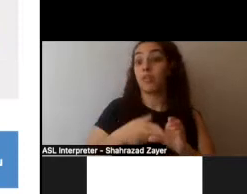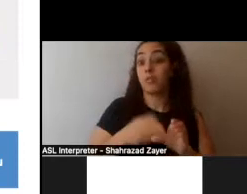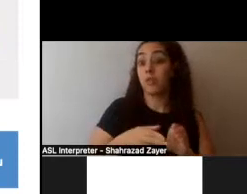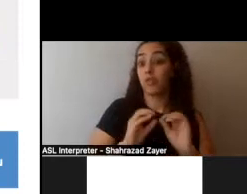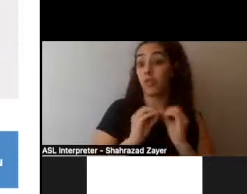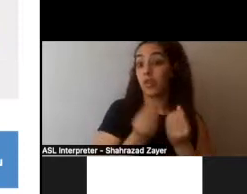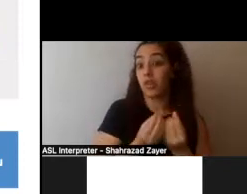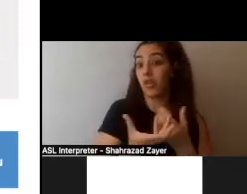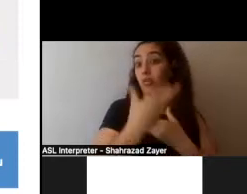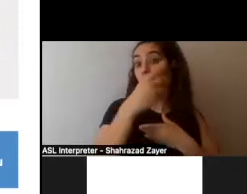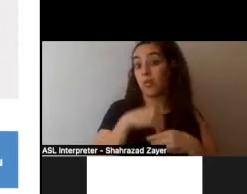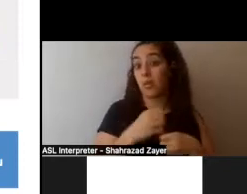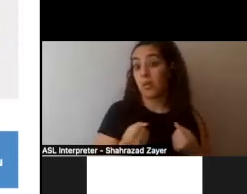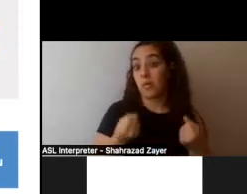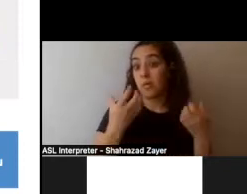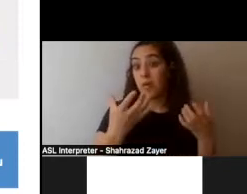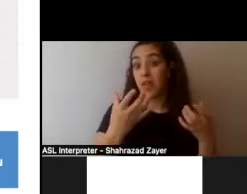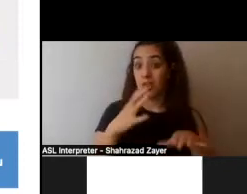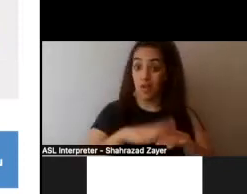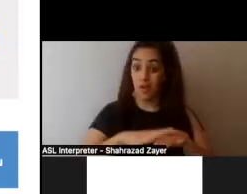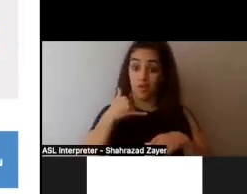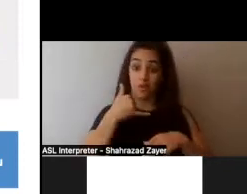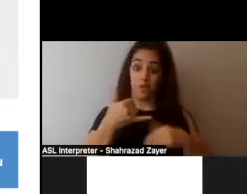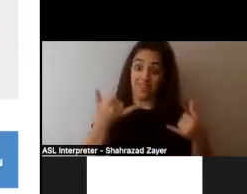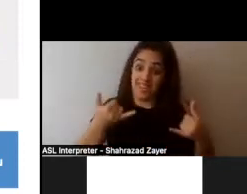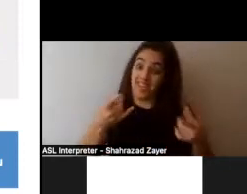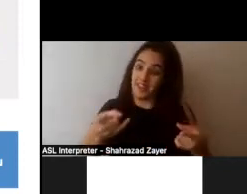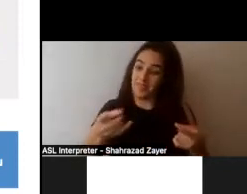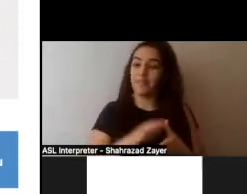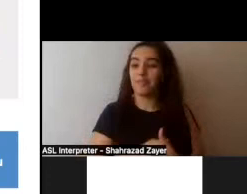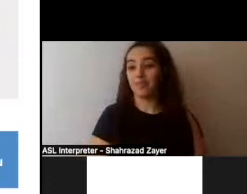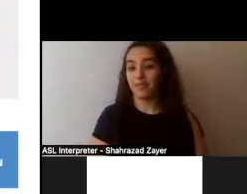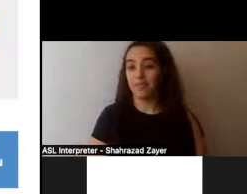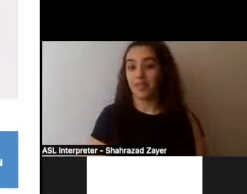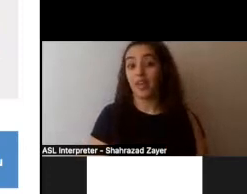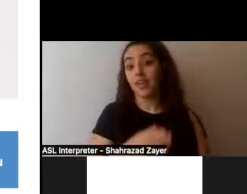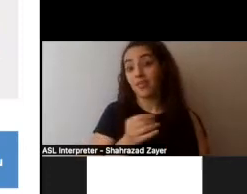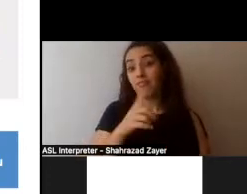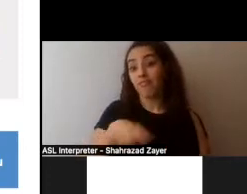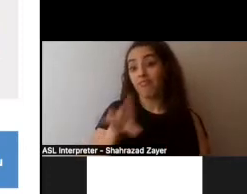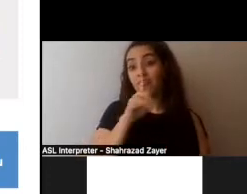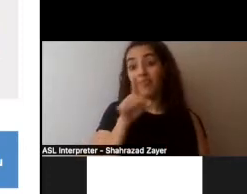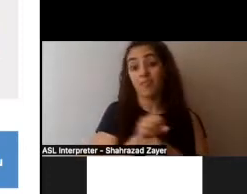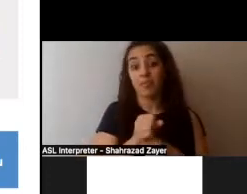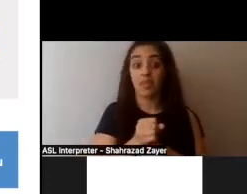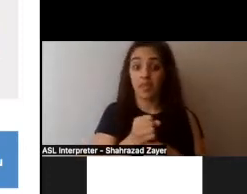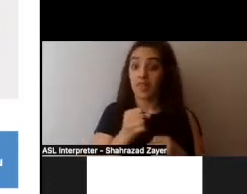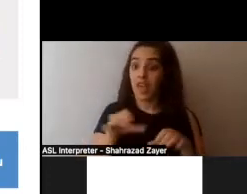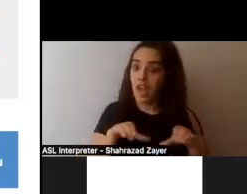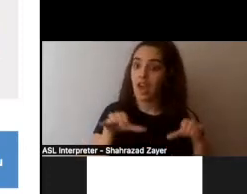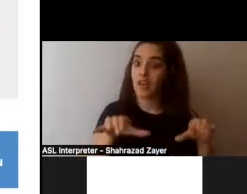who are on the call today and who are very active in trying to